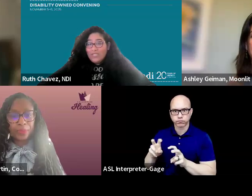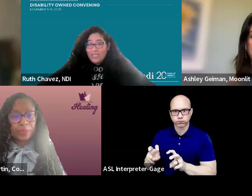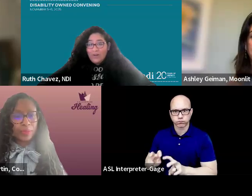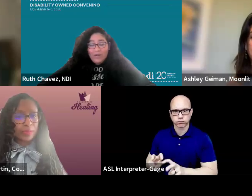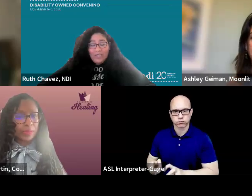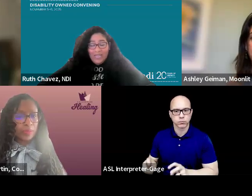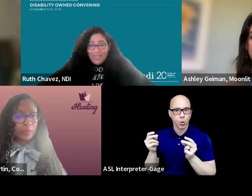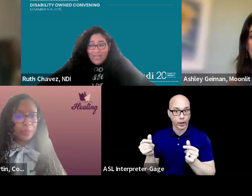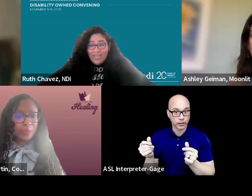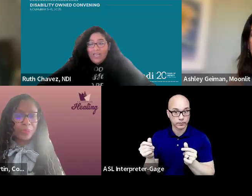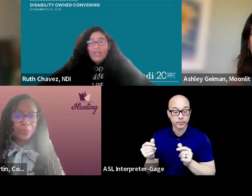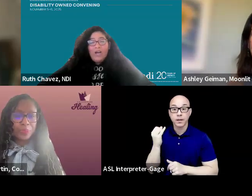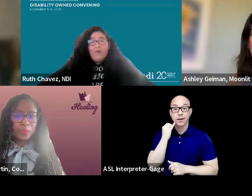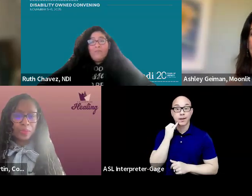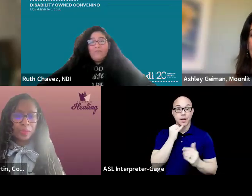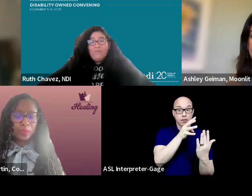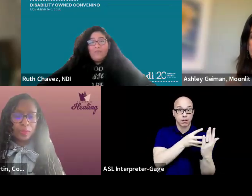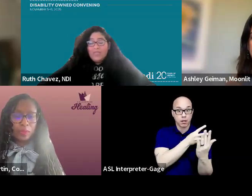of your spreadsheets are clean,